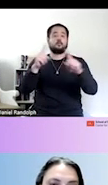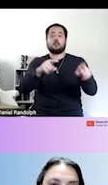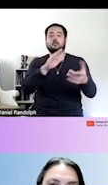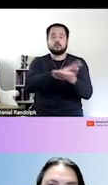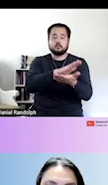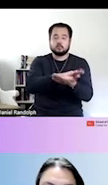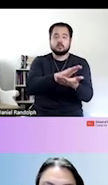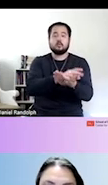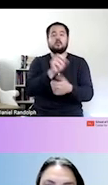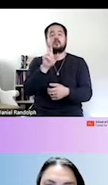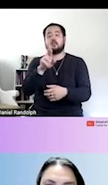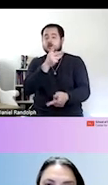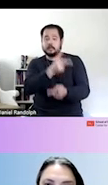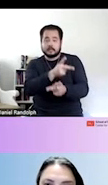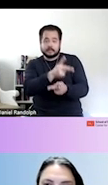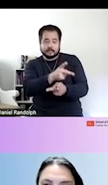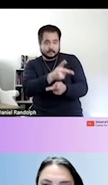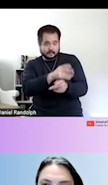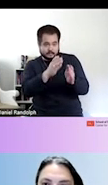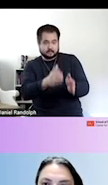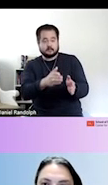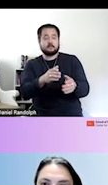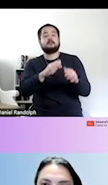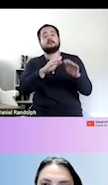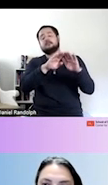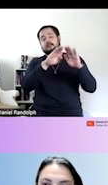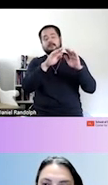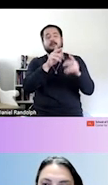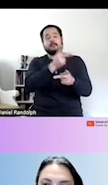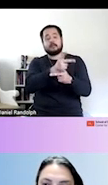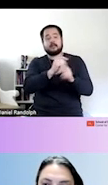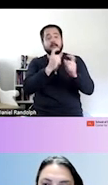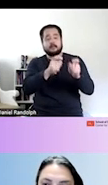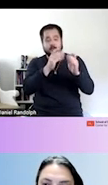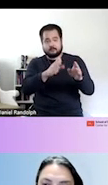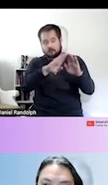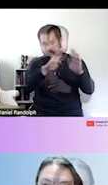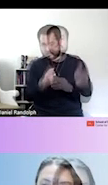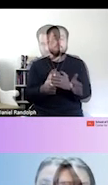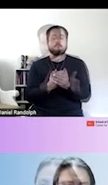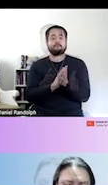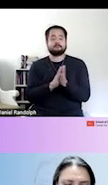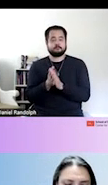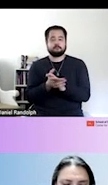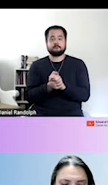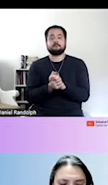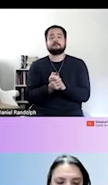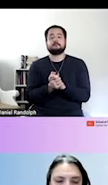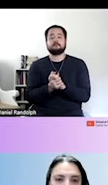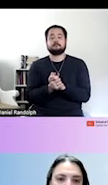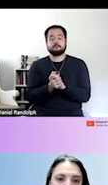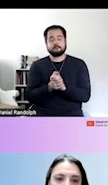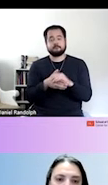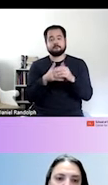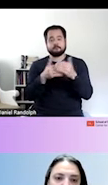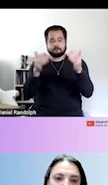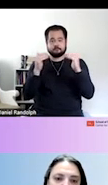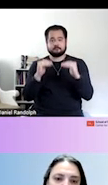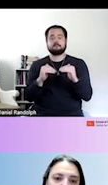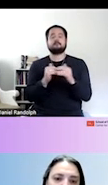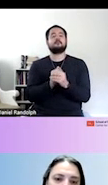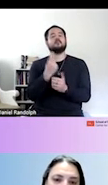house, that you would have these things. So we're happy to share these as well. One of the things that, is interesting, and I think a lot of